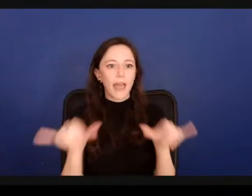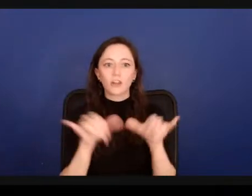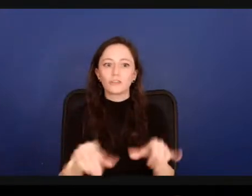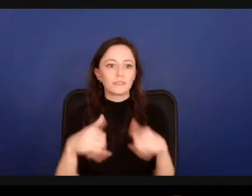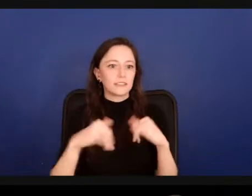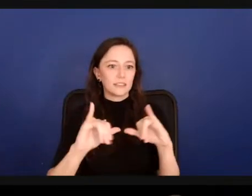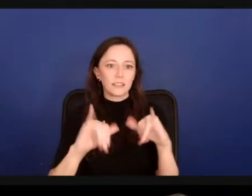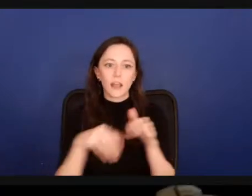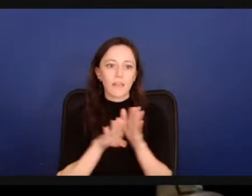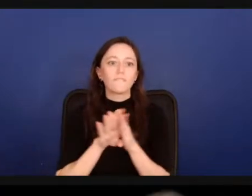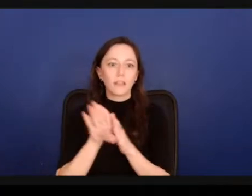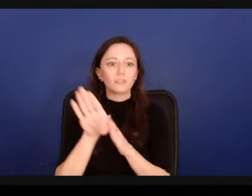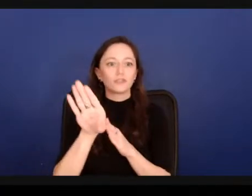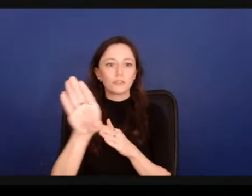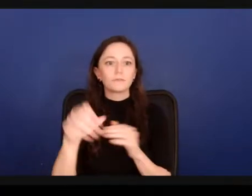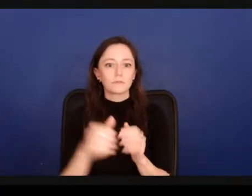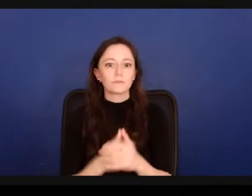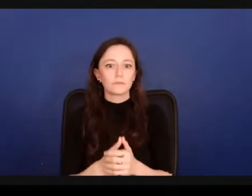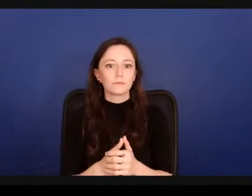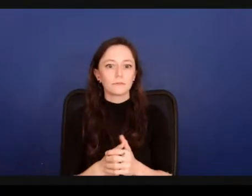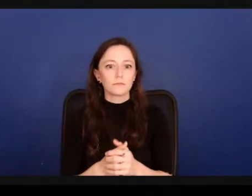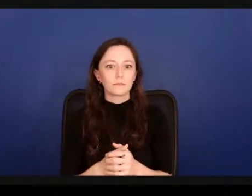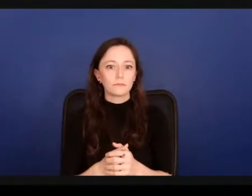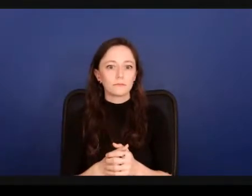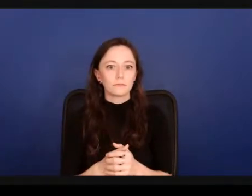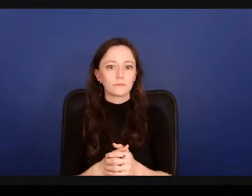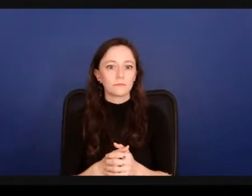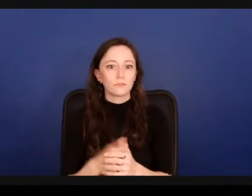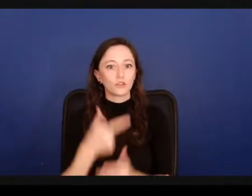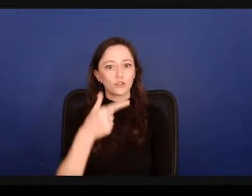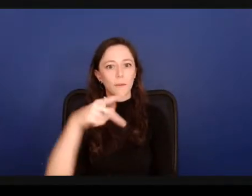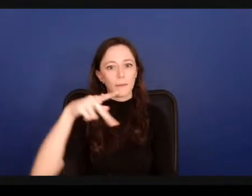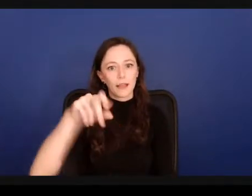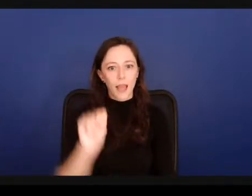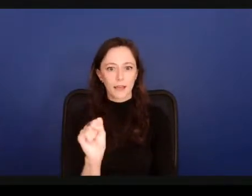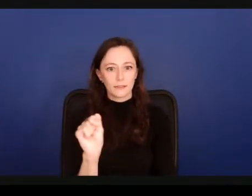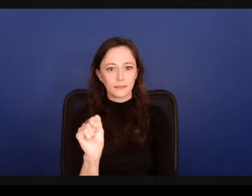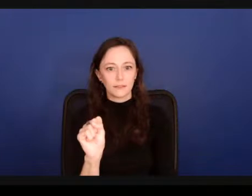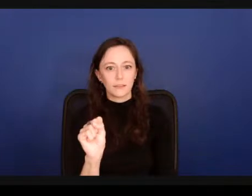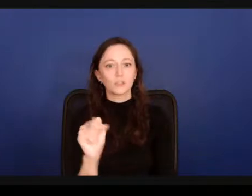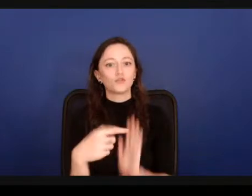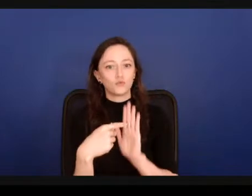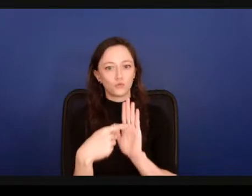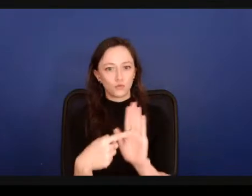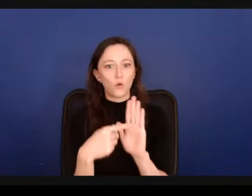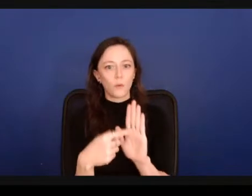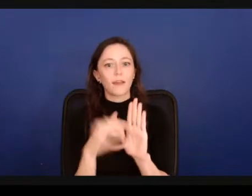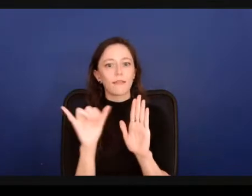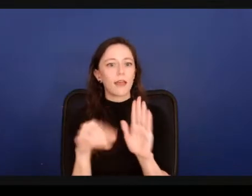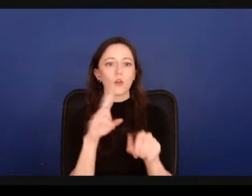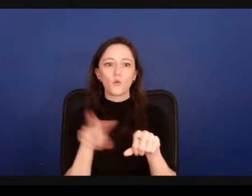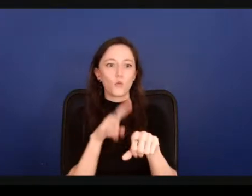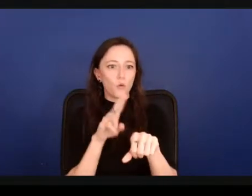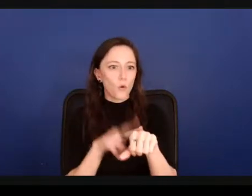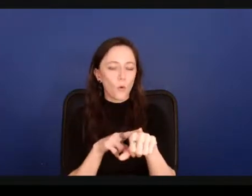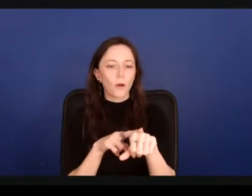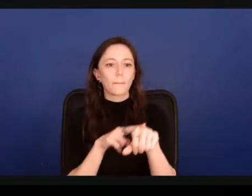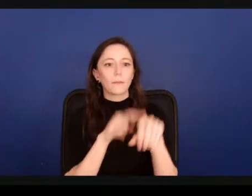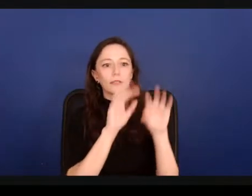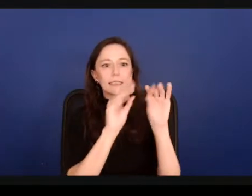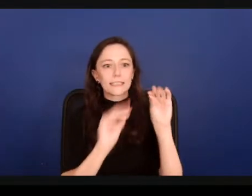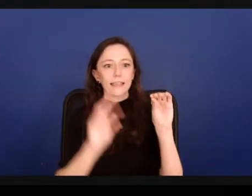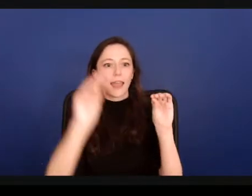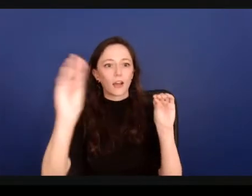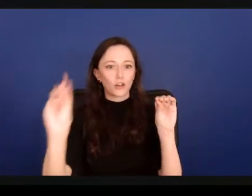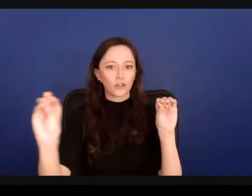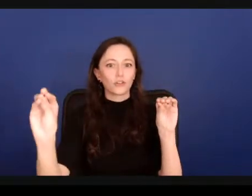The GPS up signal for the South Caldera station is showing that normal scatter because we're so zoomed in here. Our scale is